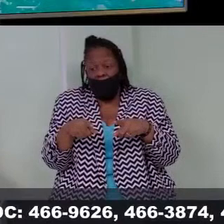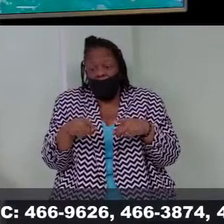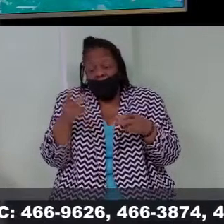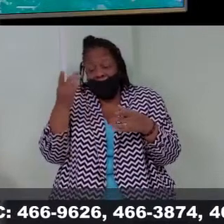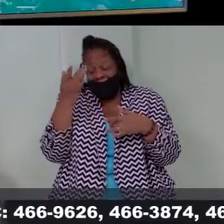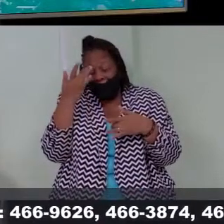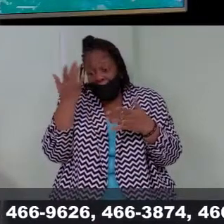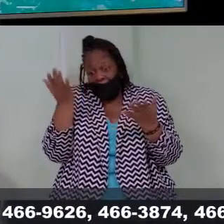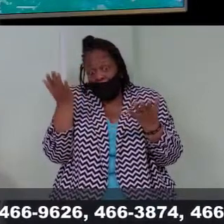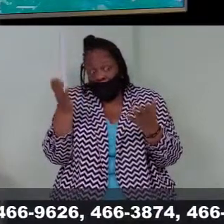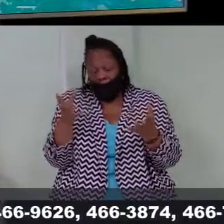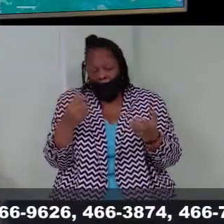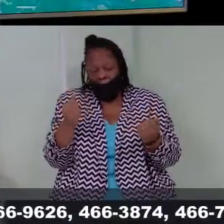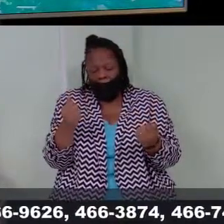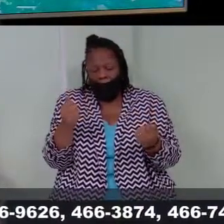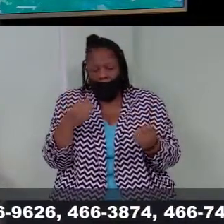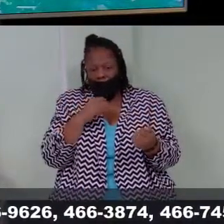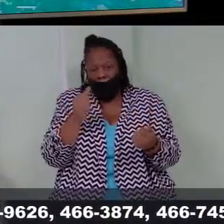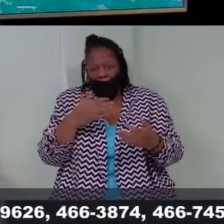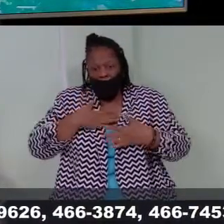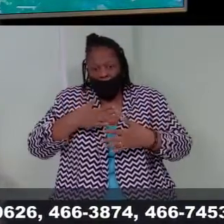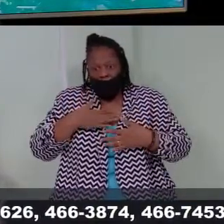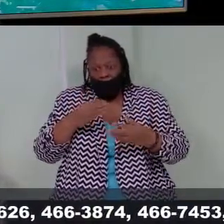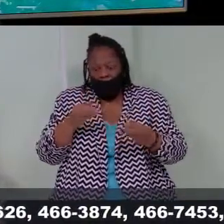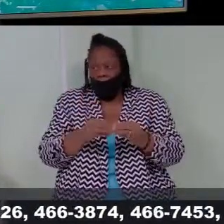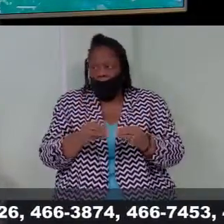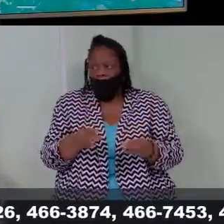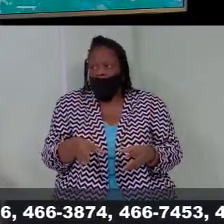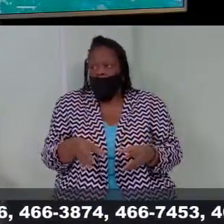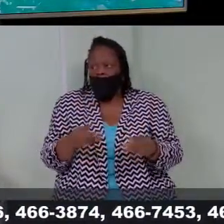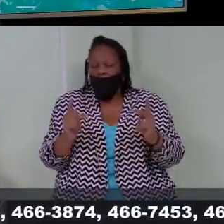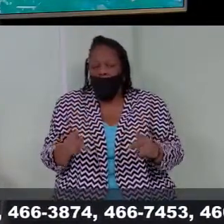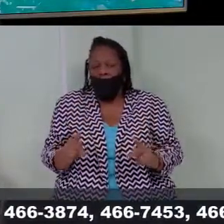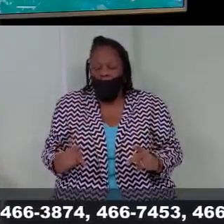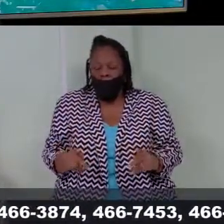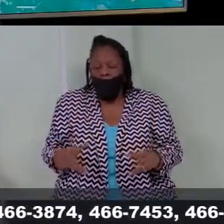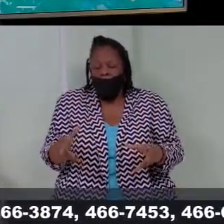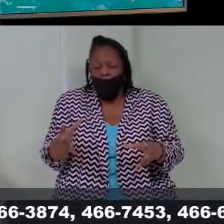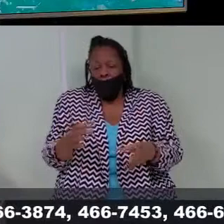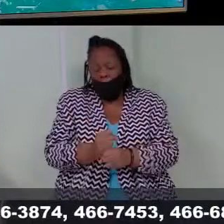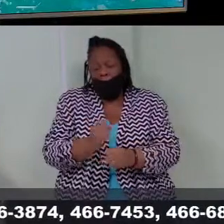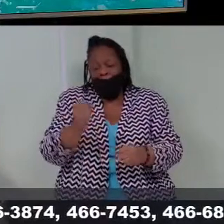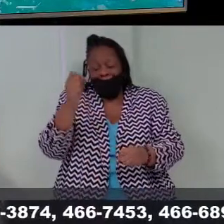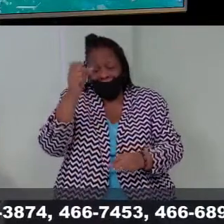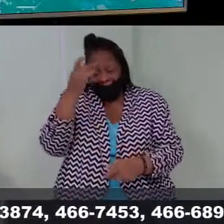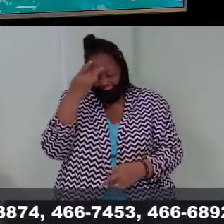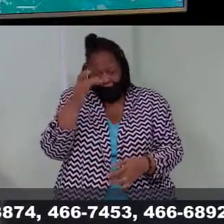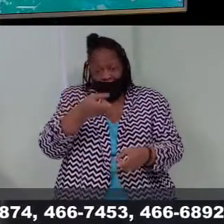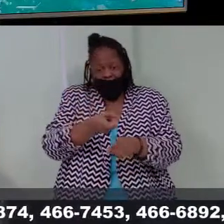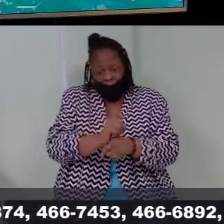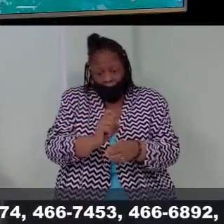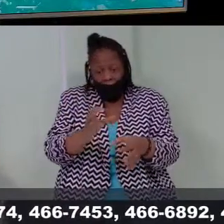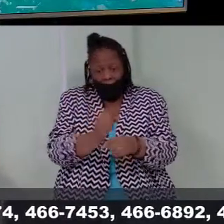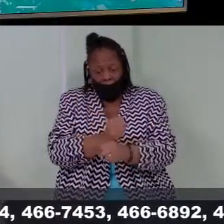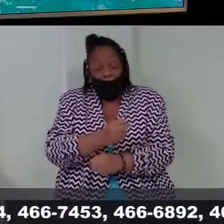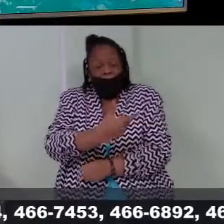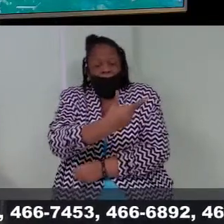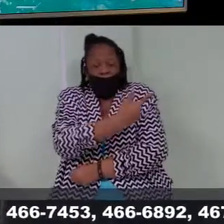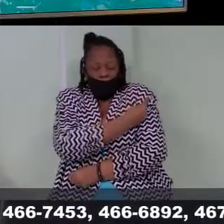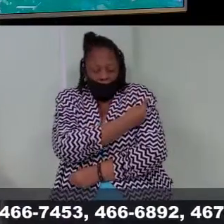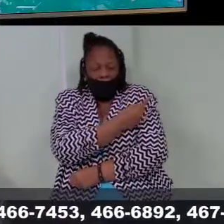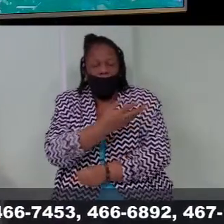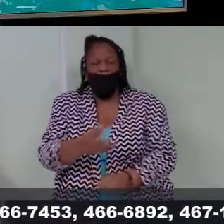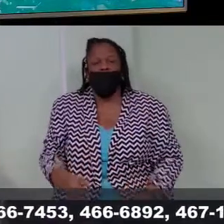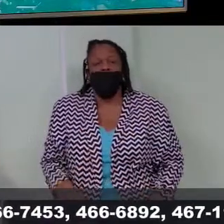the vaccines, will those more prone to allergic reactions be exempted from taking it until a different vaccine is